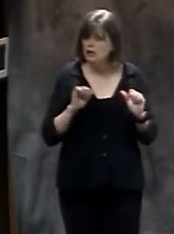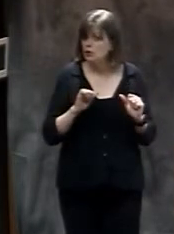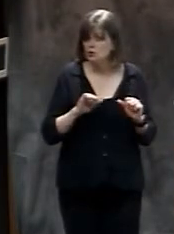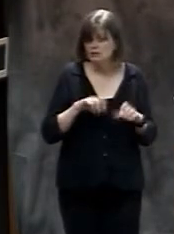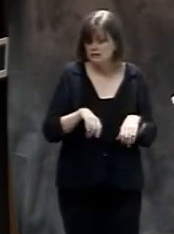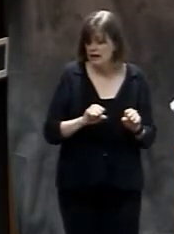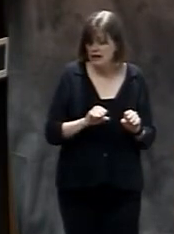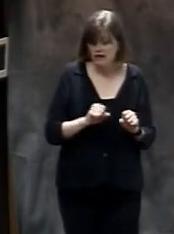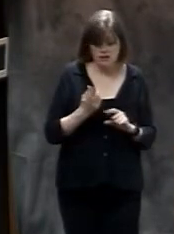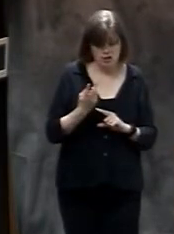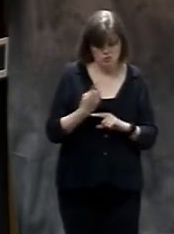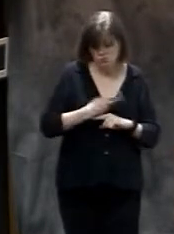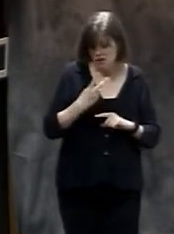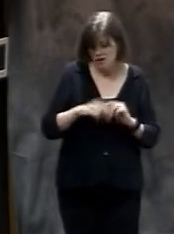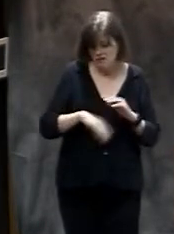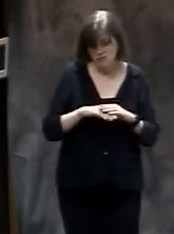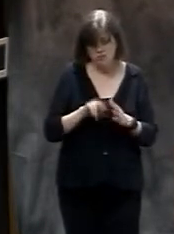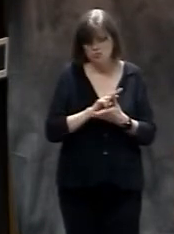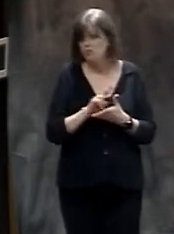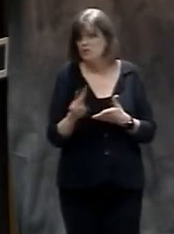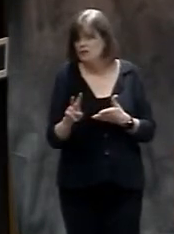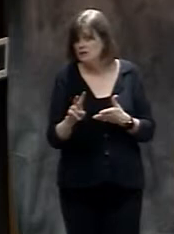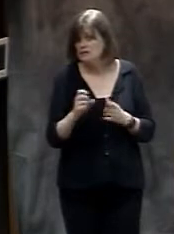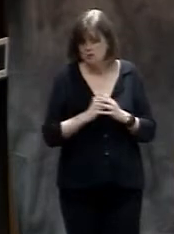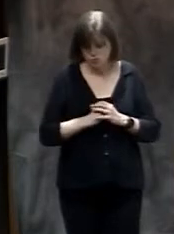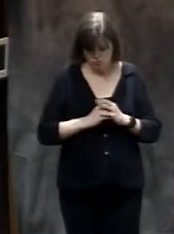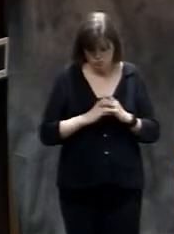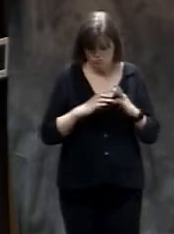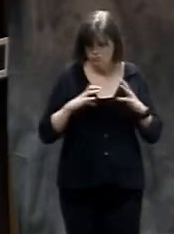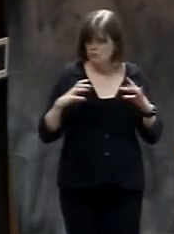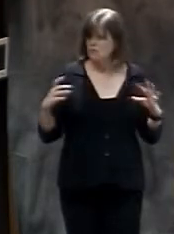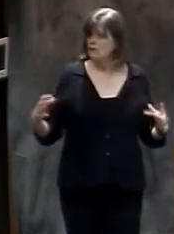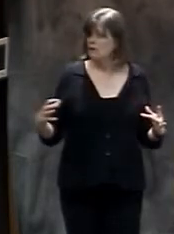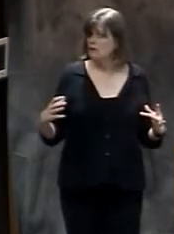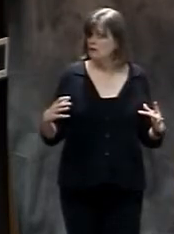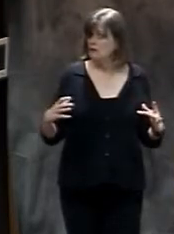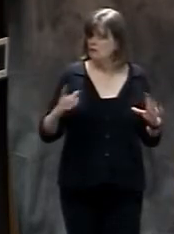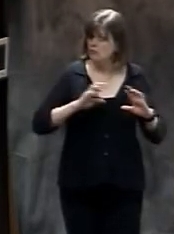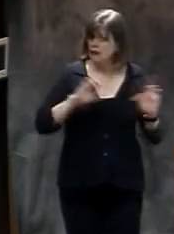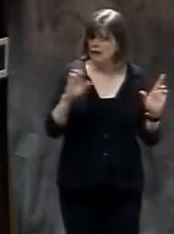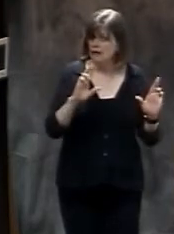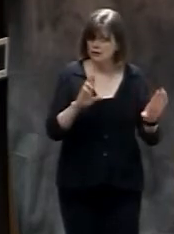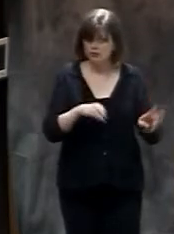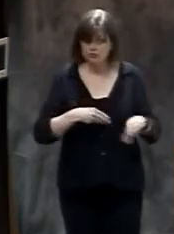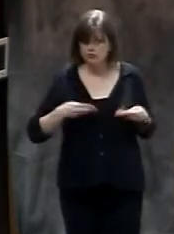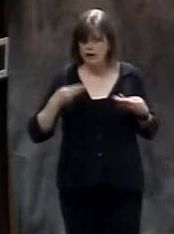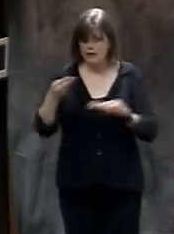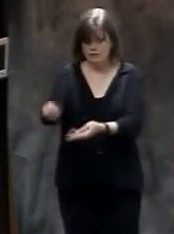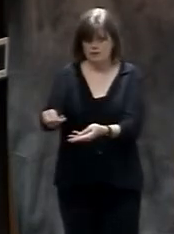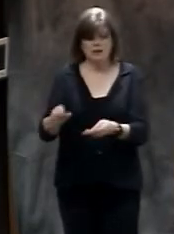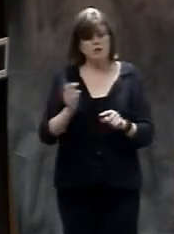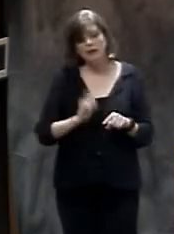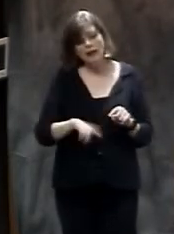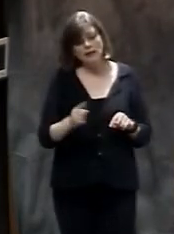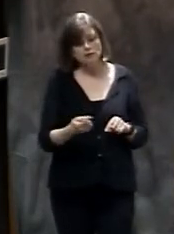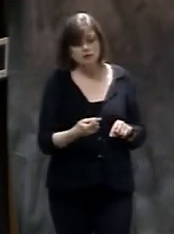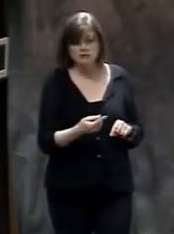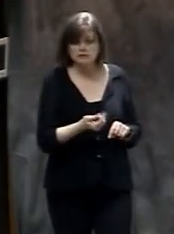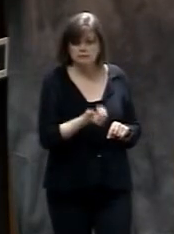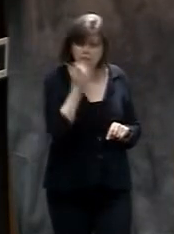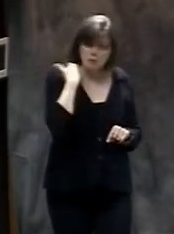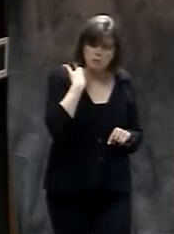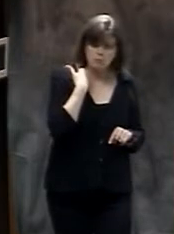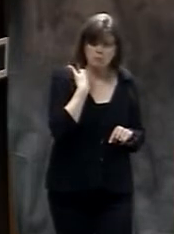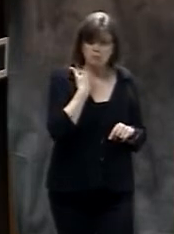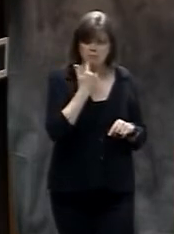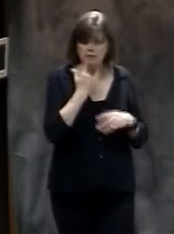actually incubate within the mosquito so that it can become a competent transmitter. So it can't just ingest a blood meal and then right